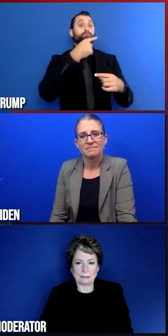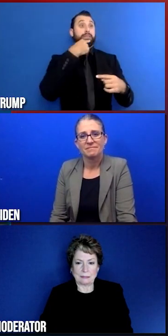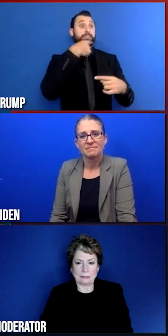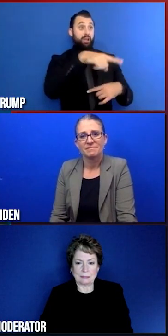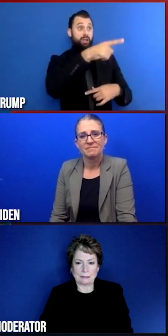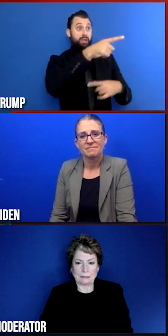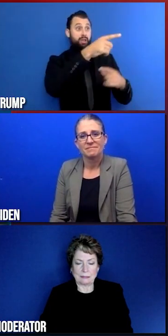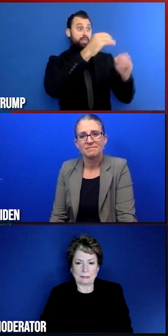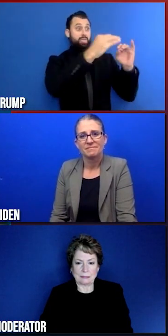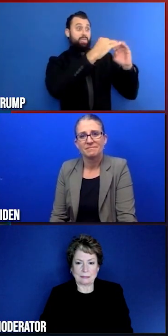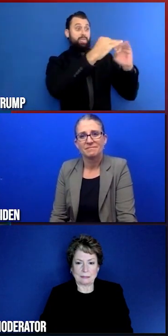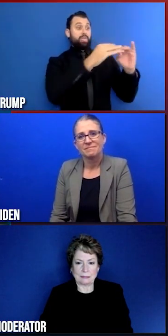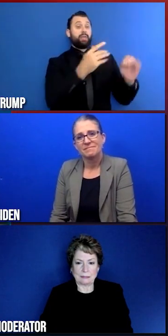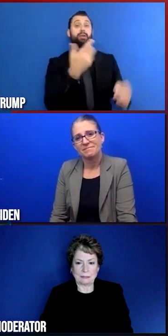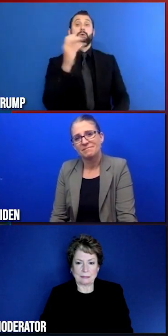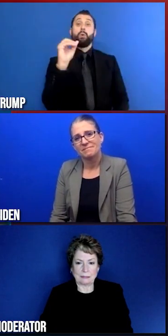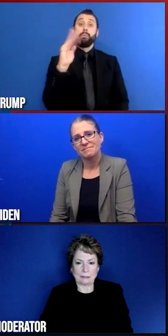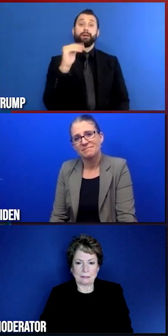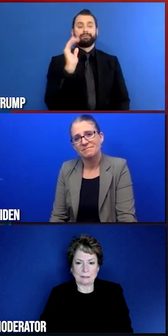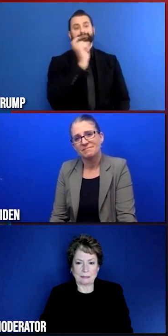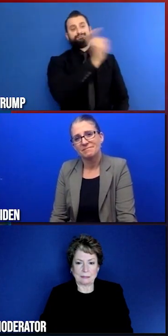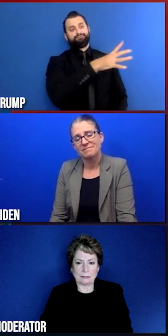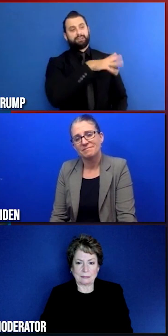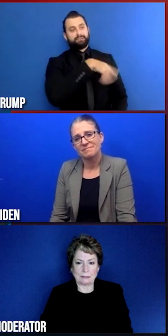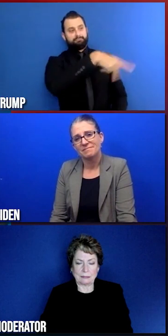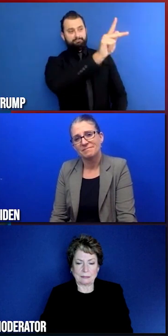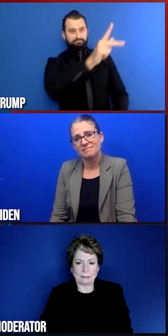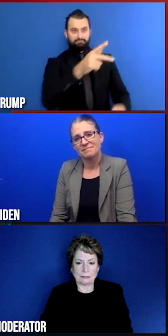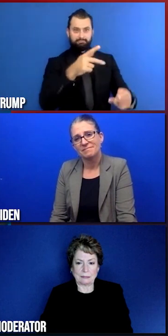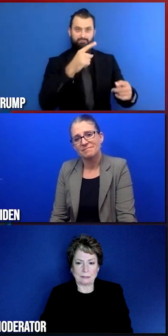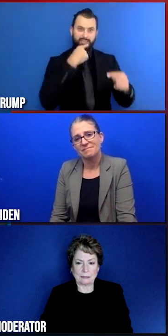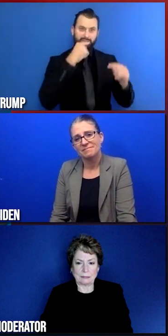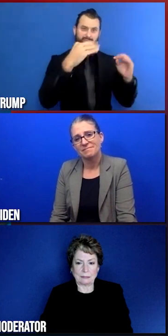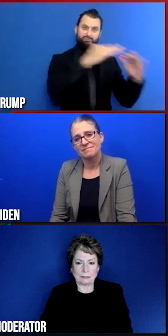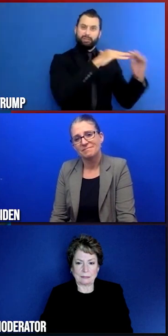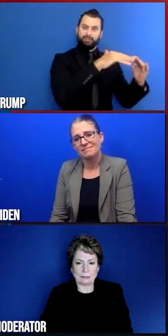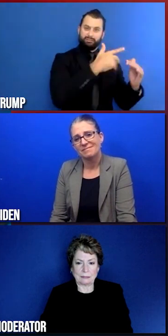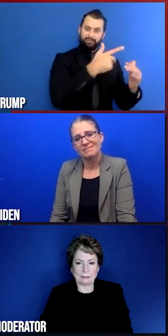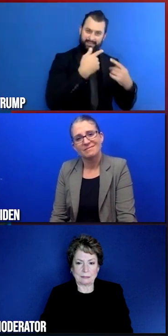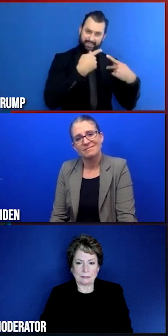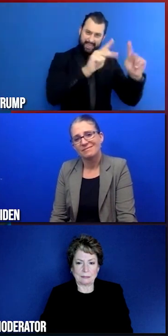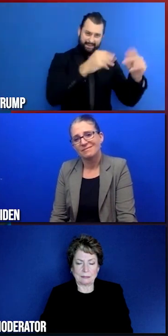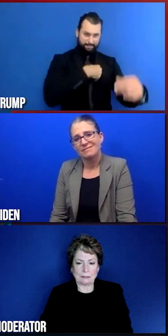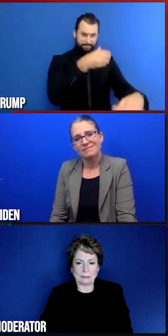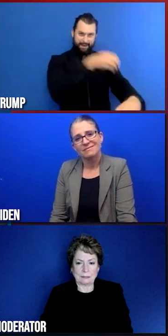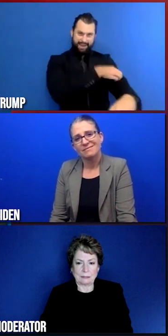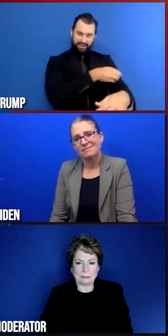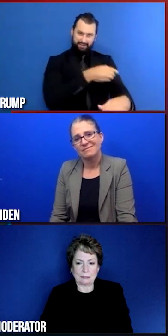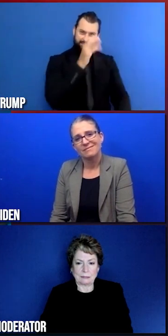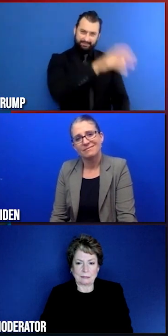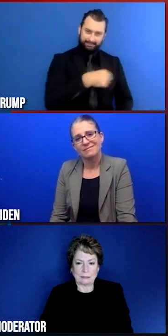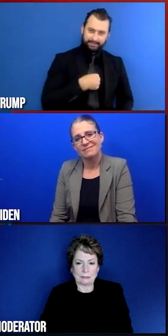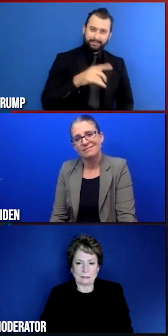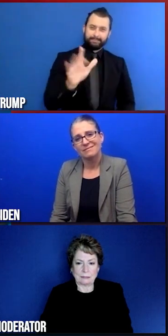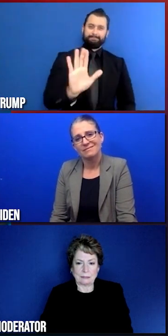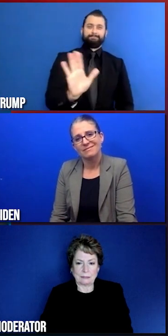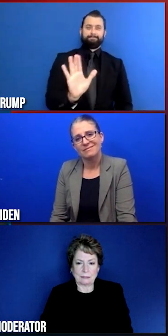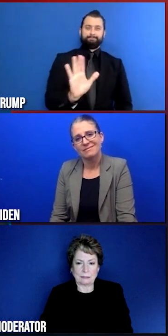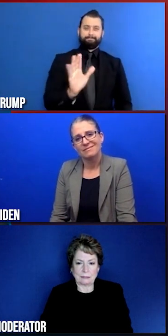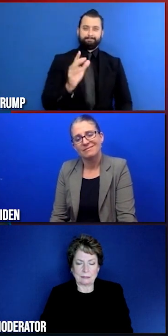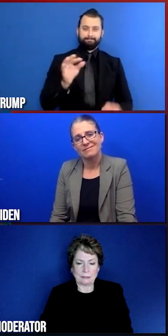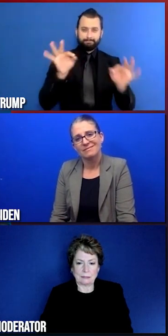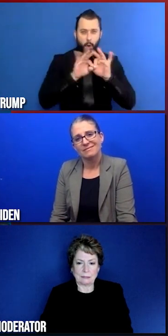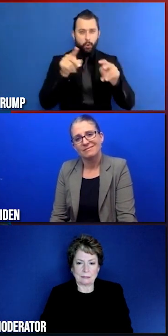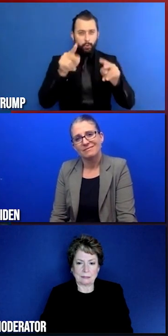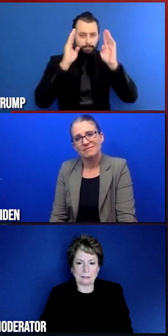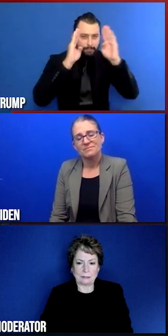and they probably still are. But now, with what came out today, it's even worse. All of the emails, the horrible emails